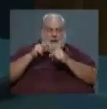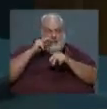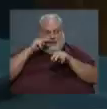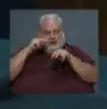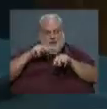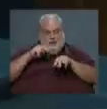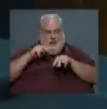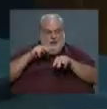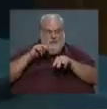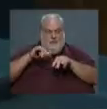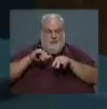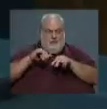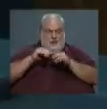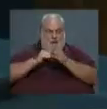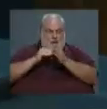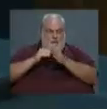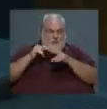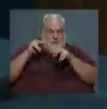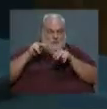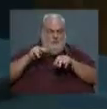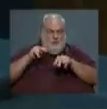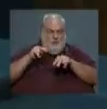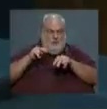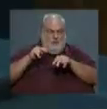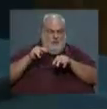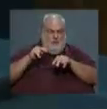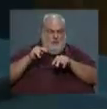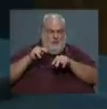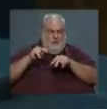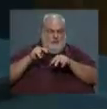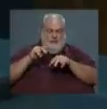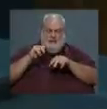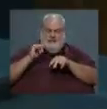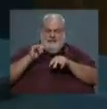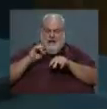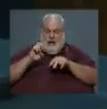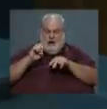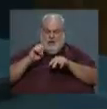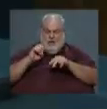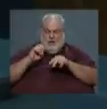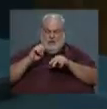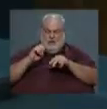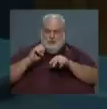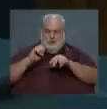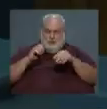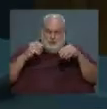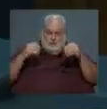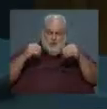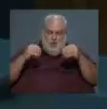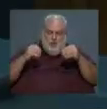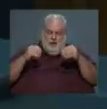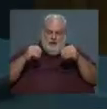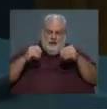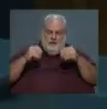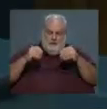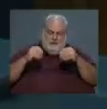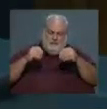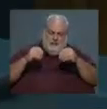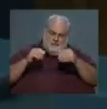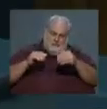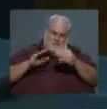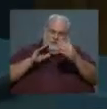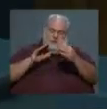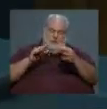down on these. They also look down, Mr. Carpenter, on a tire store that has been turned in several times and is in court because they